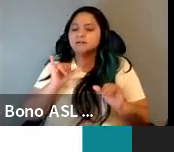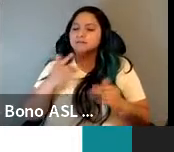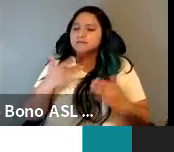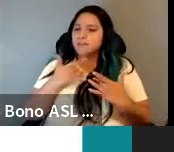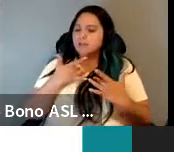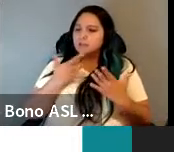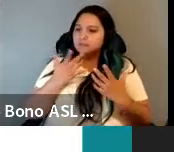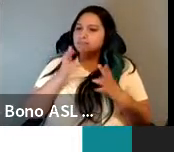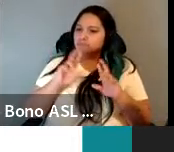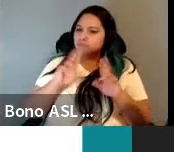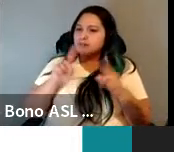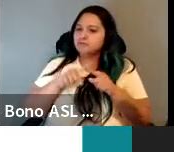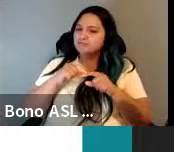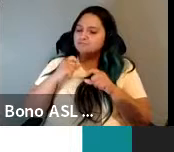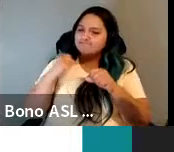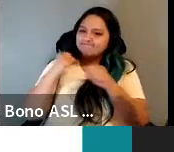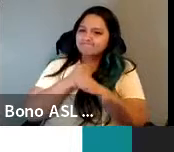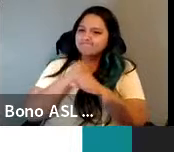also